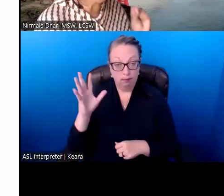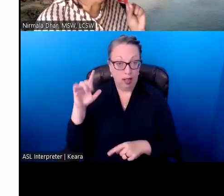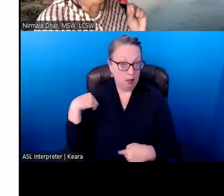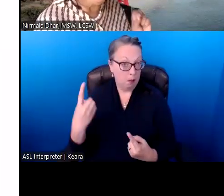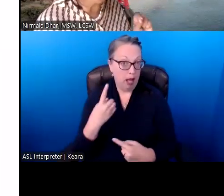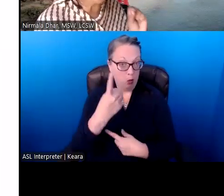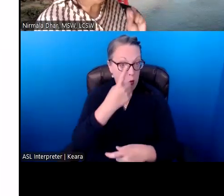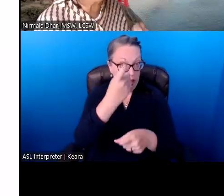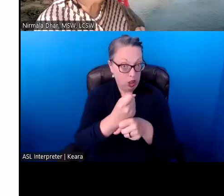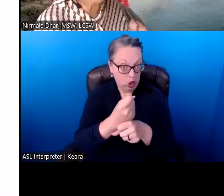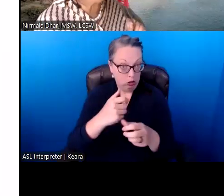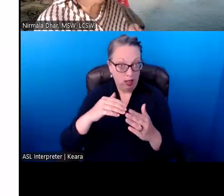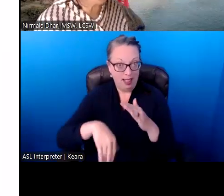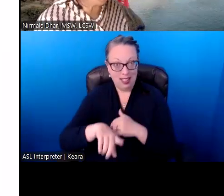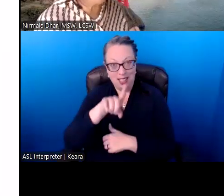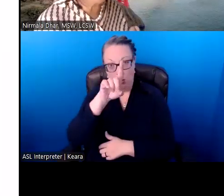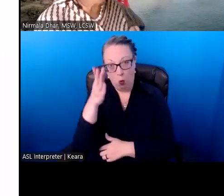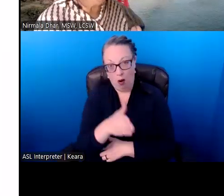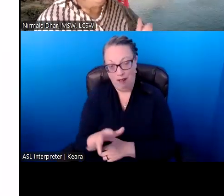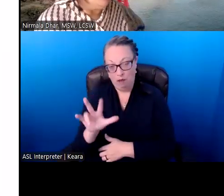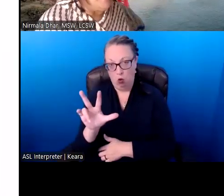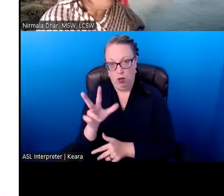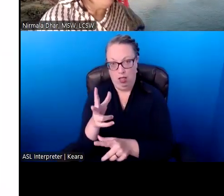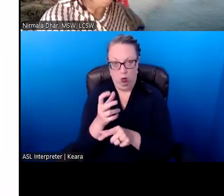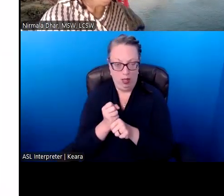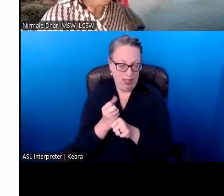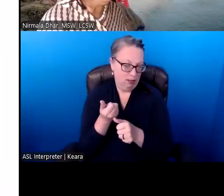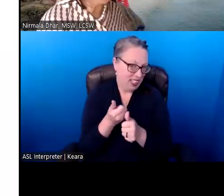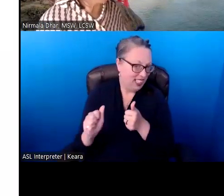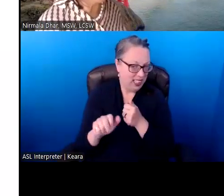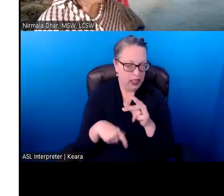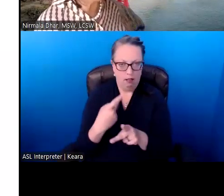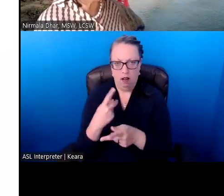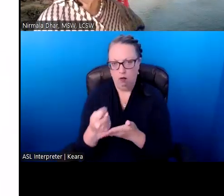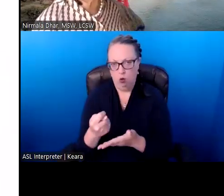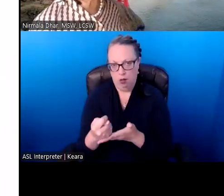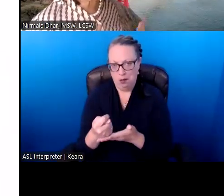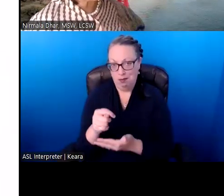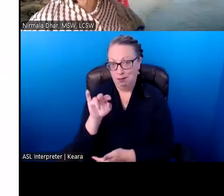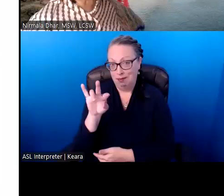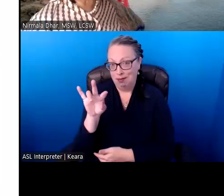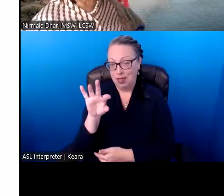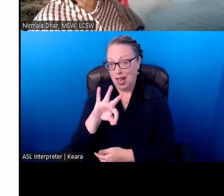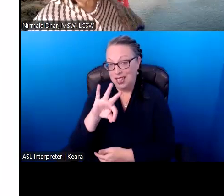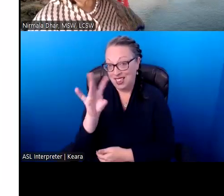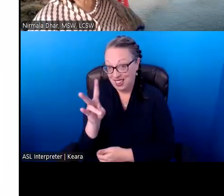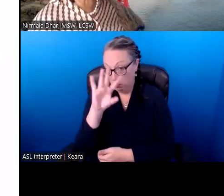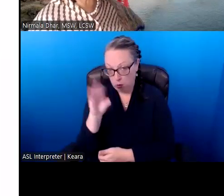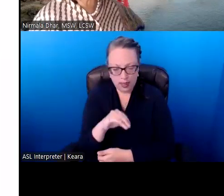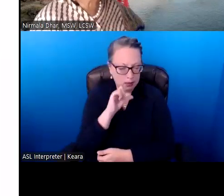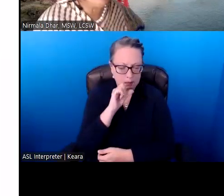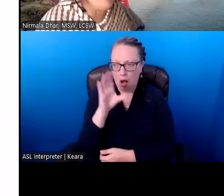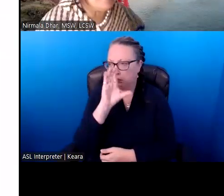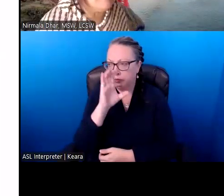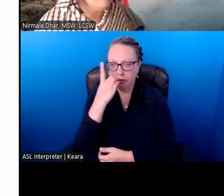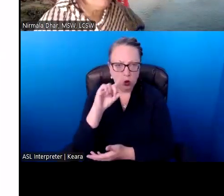fewer than 1 in 3 received any kind of treatment, and 97% did not seek treatment or they think